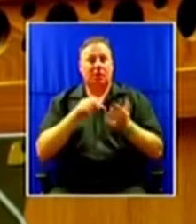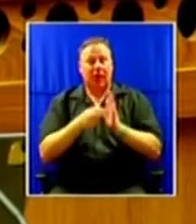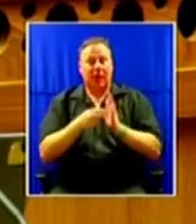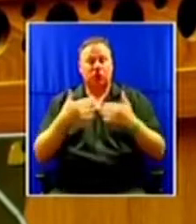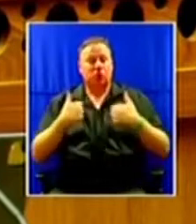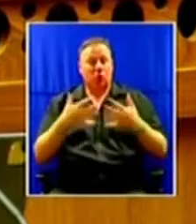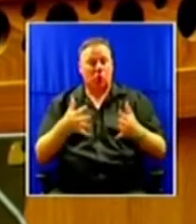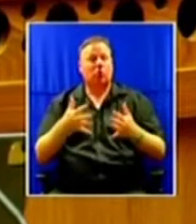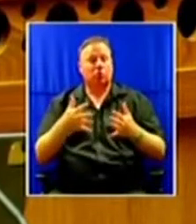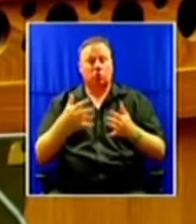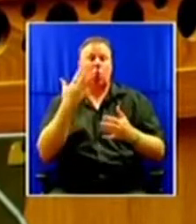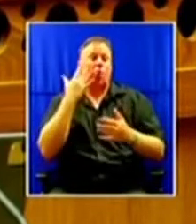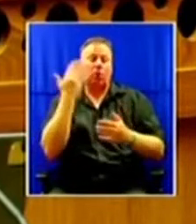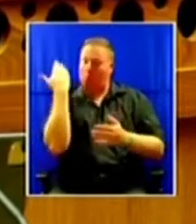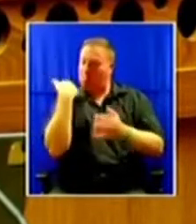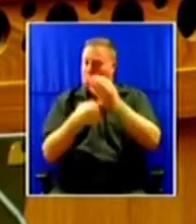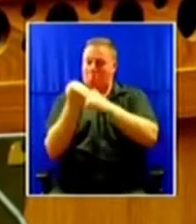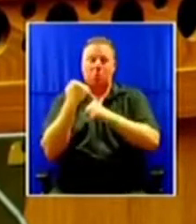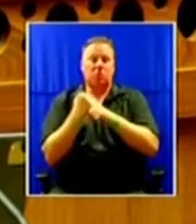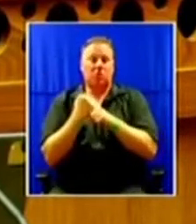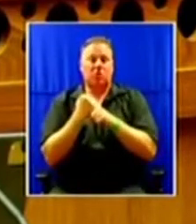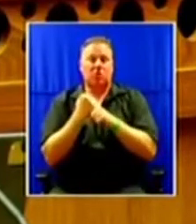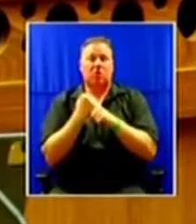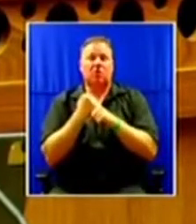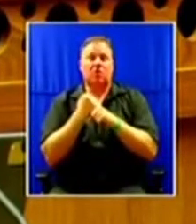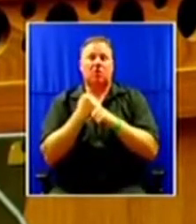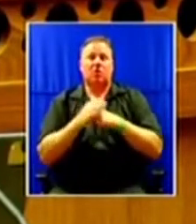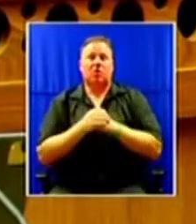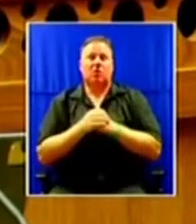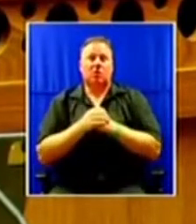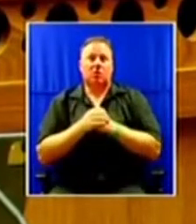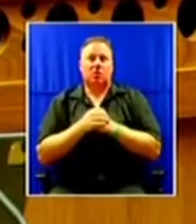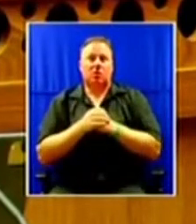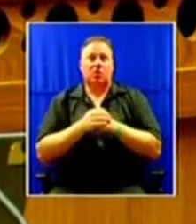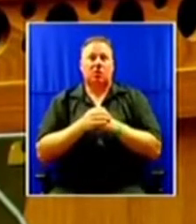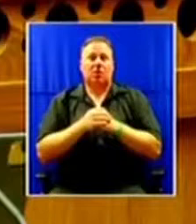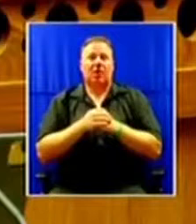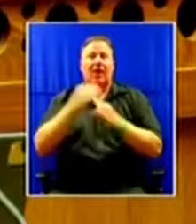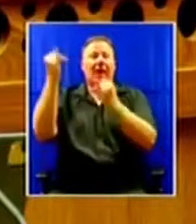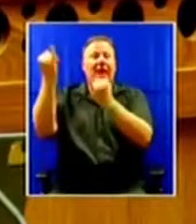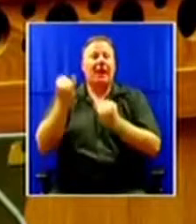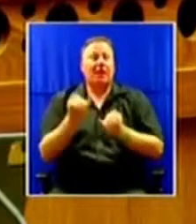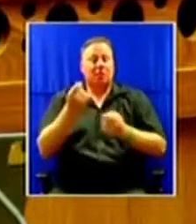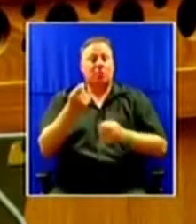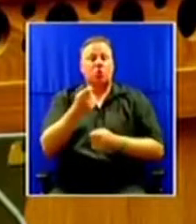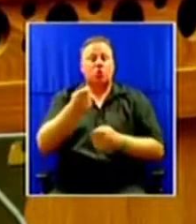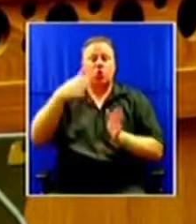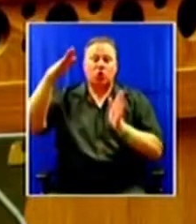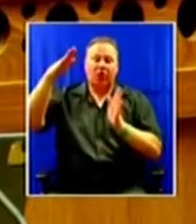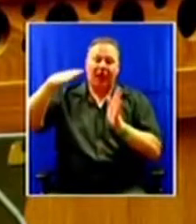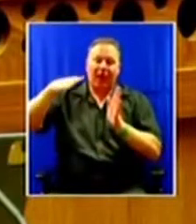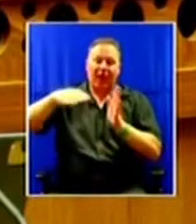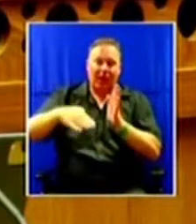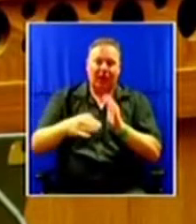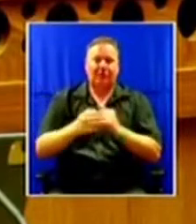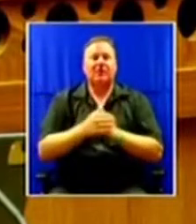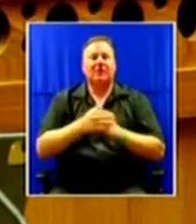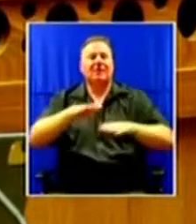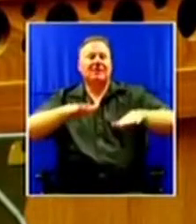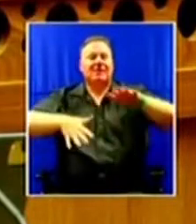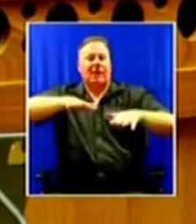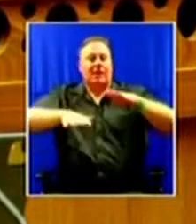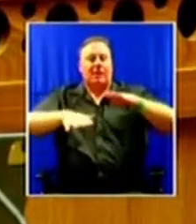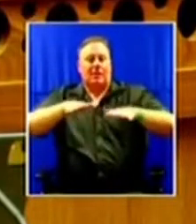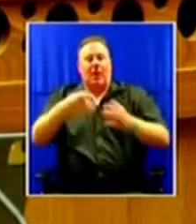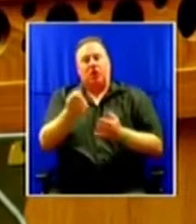local production and a decline in imported sugar, creating stability for an industry which